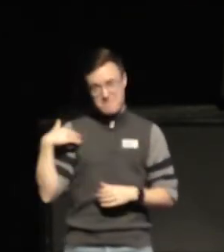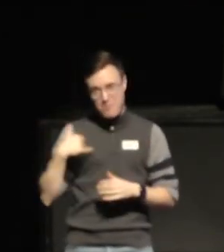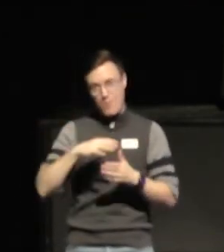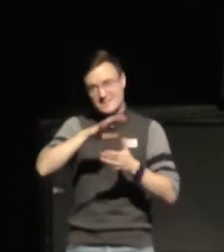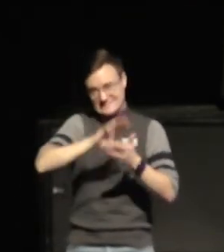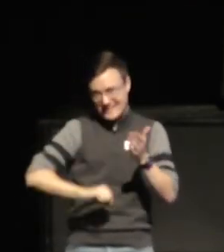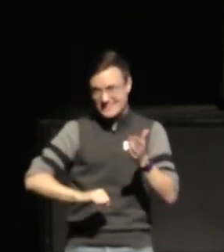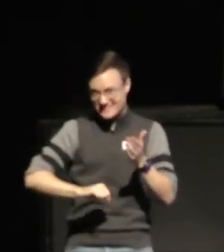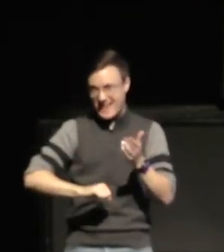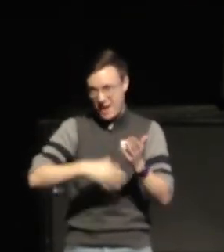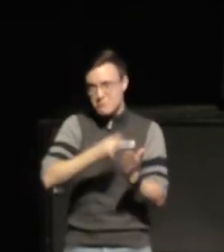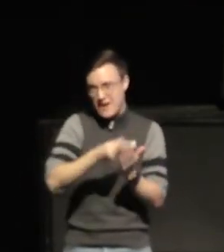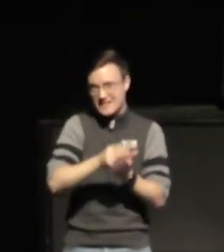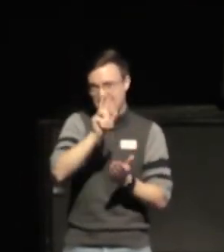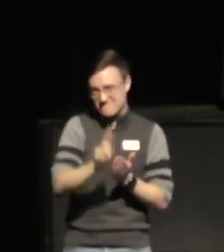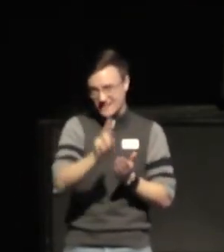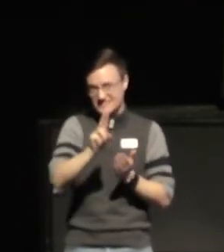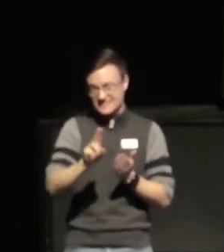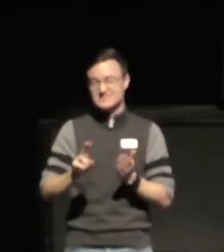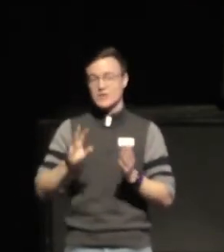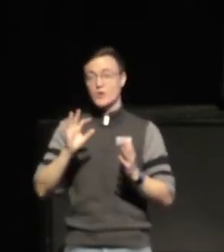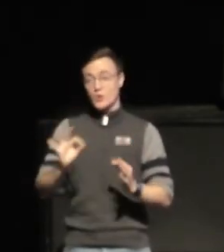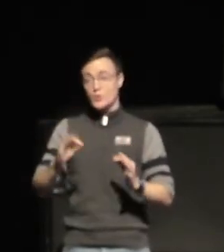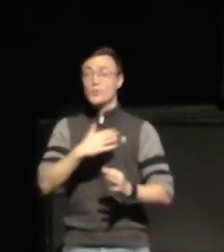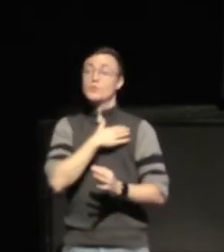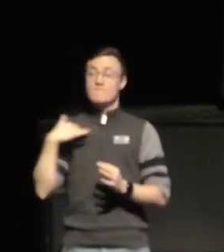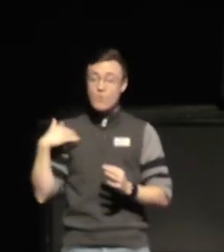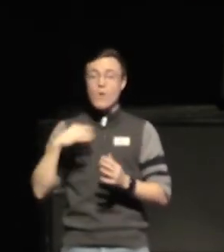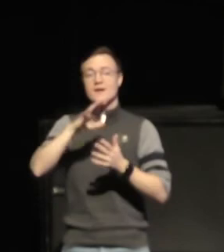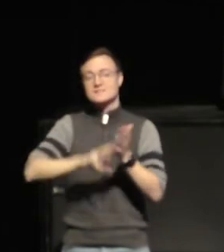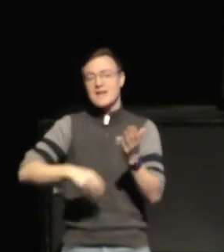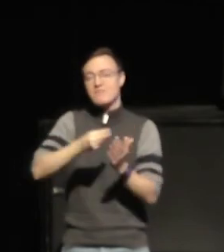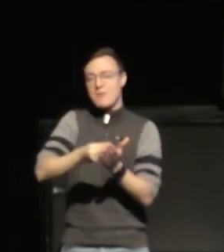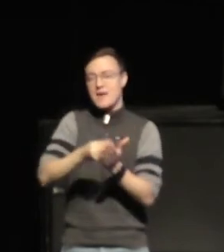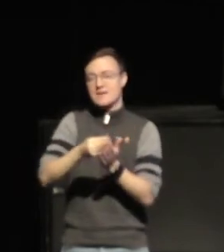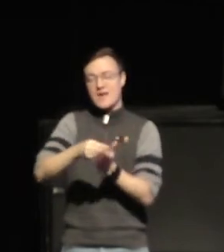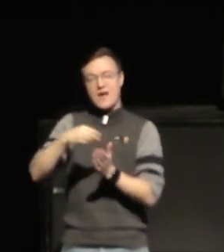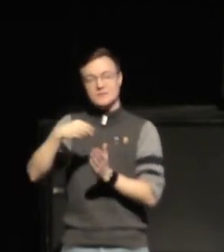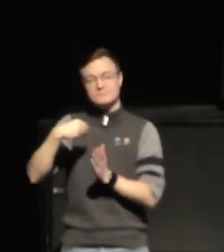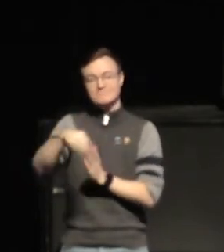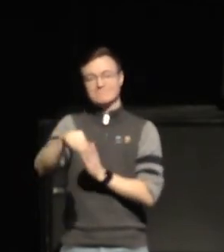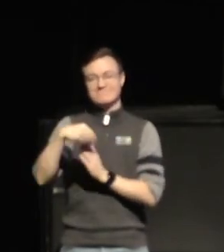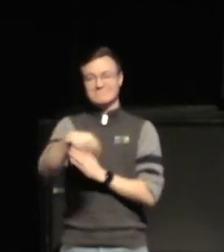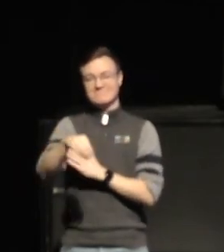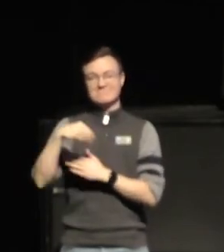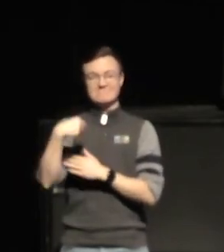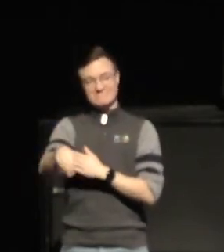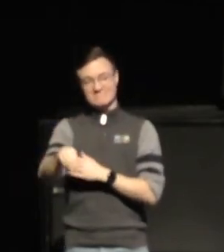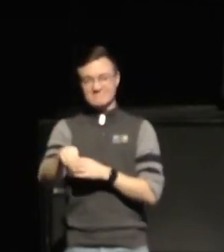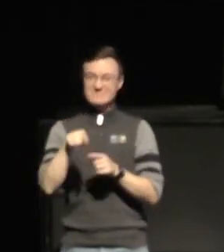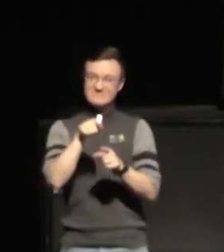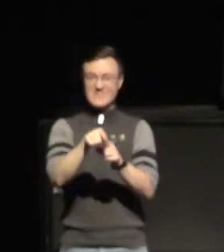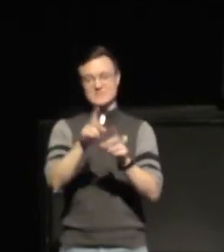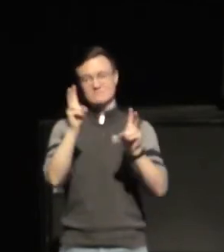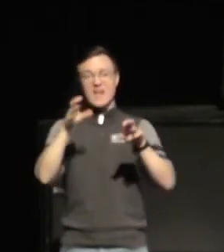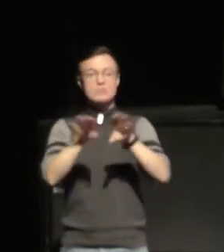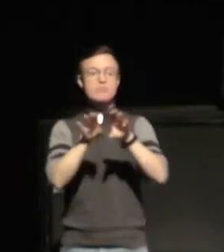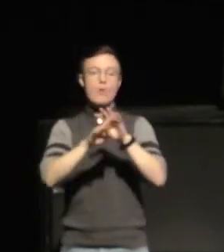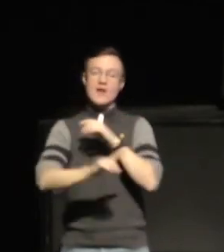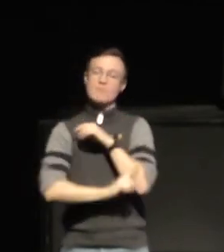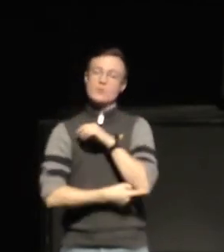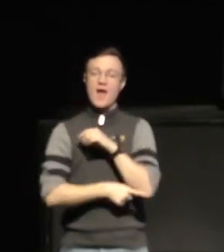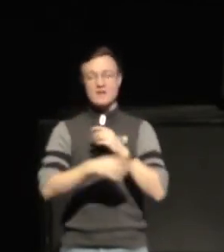because it's our tax money, supporting some of these and not helping to promote like an